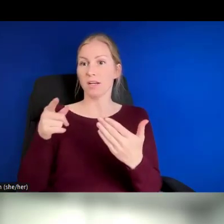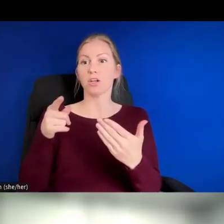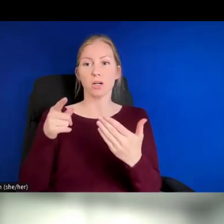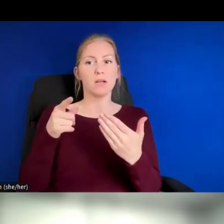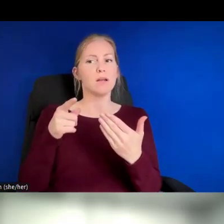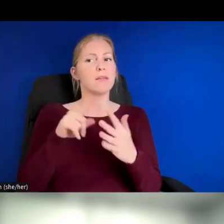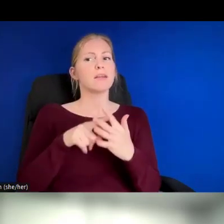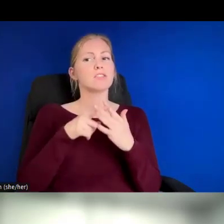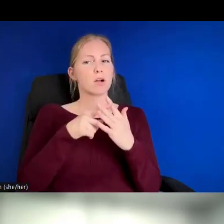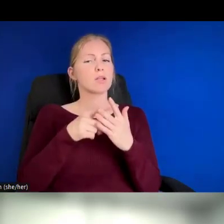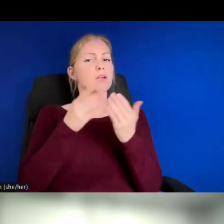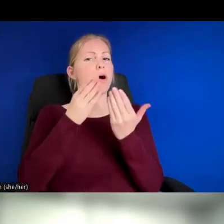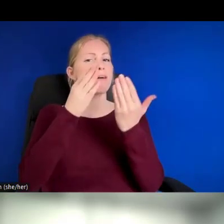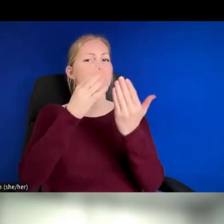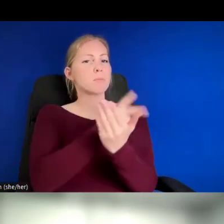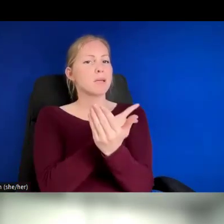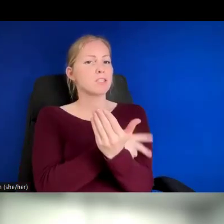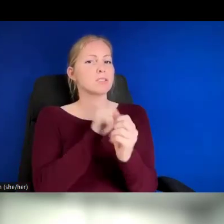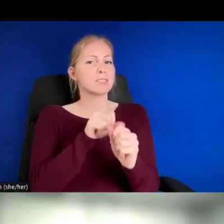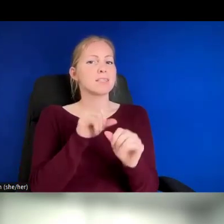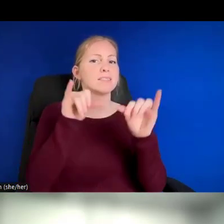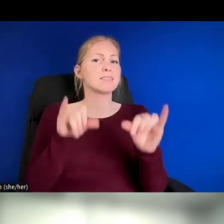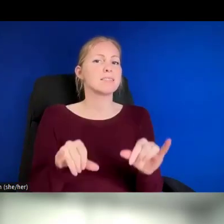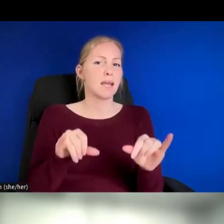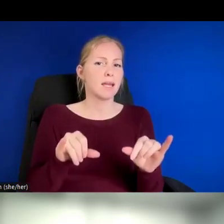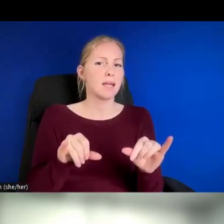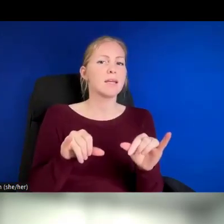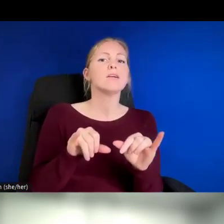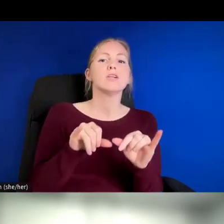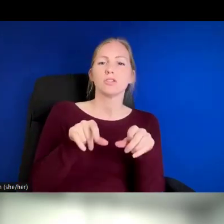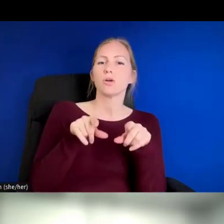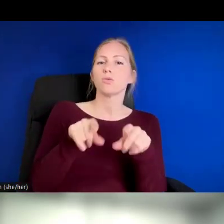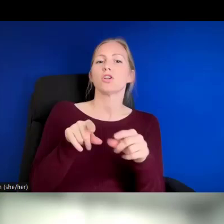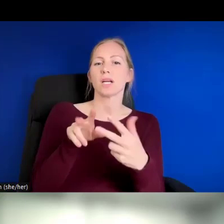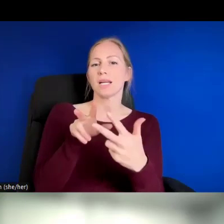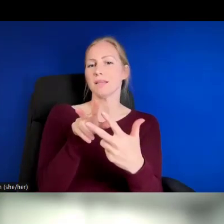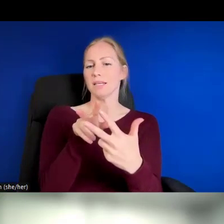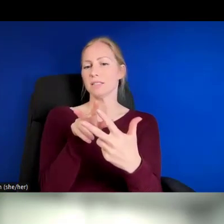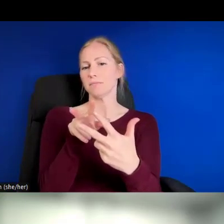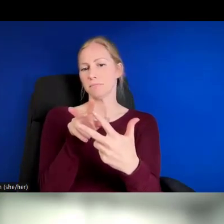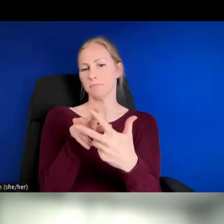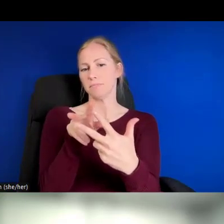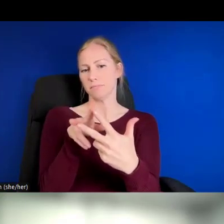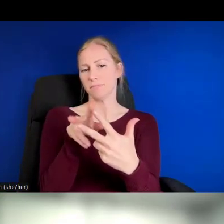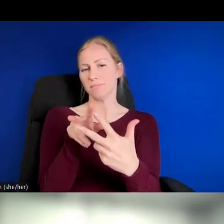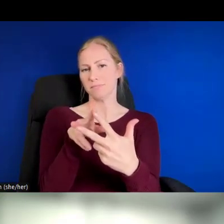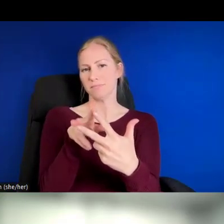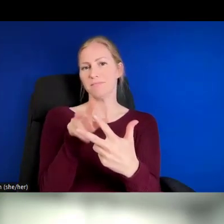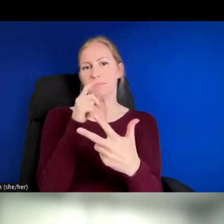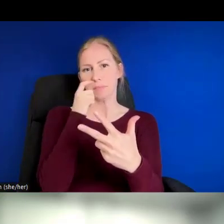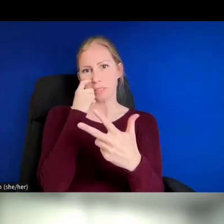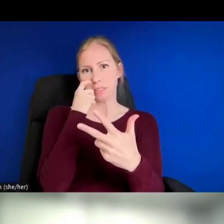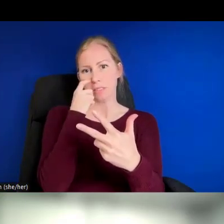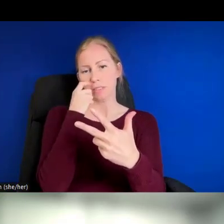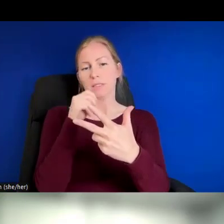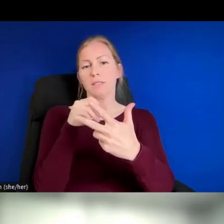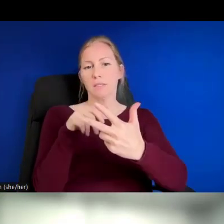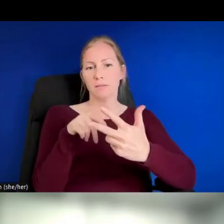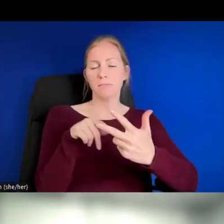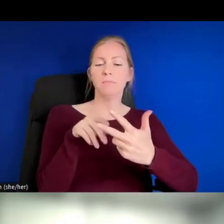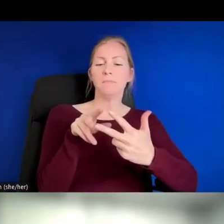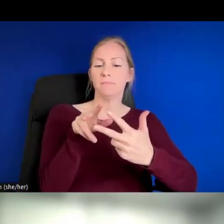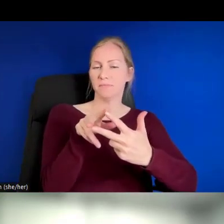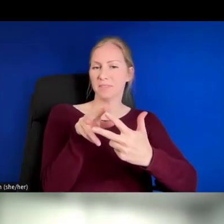in the day room for midday and afternoon count, but they're still required to do so at another count during the